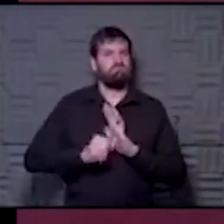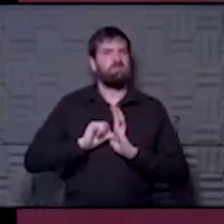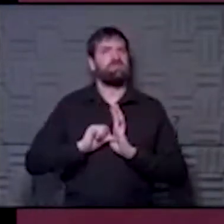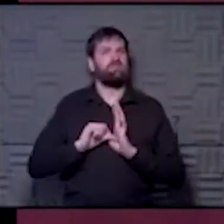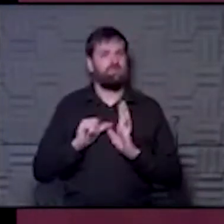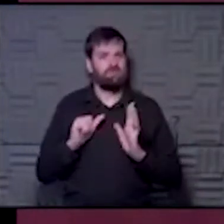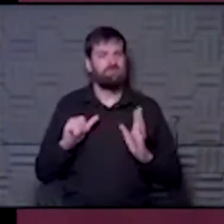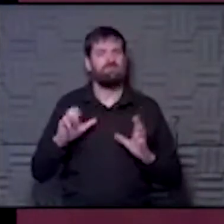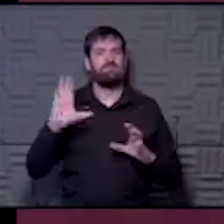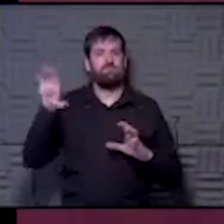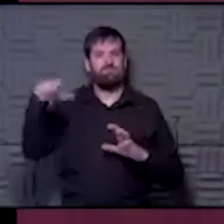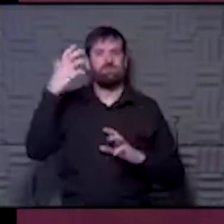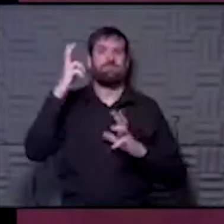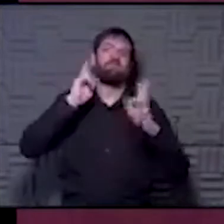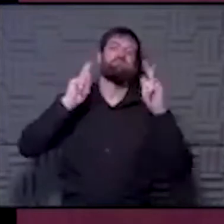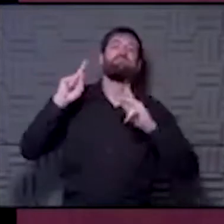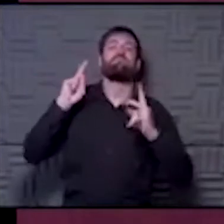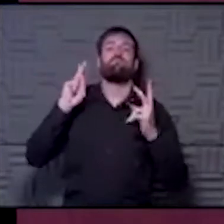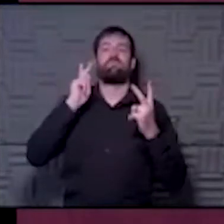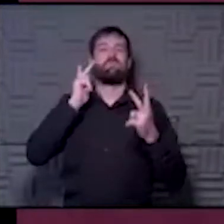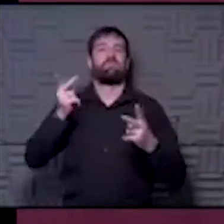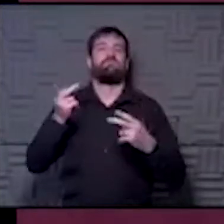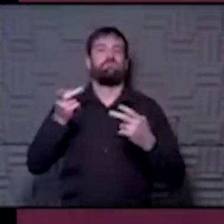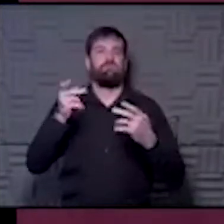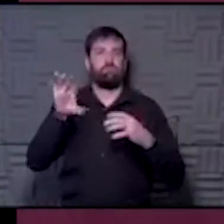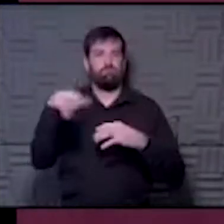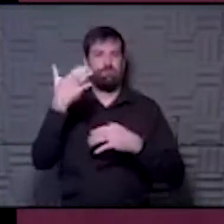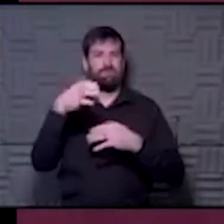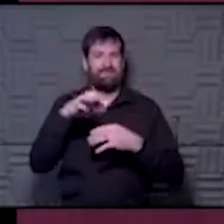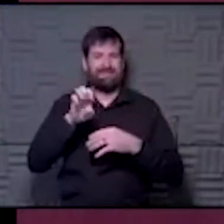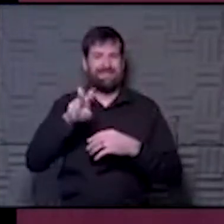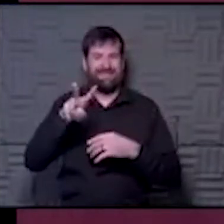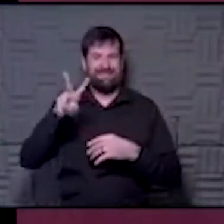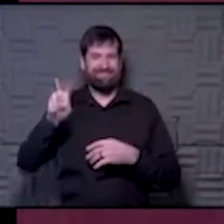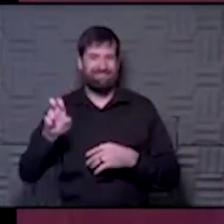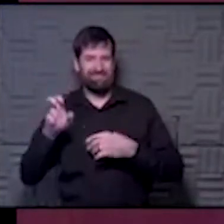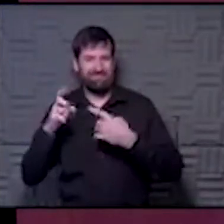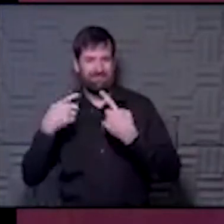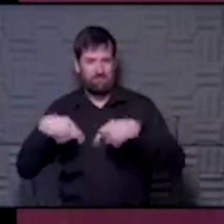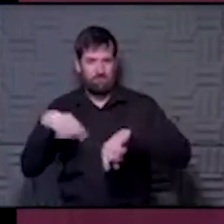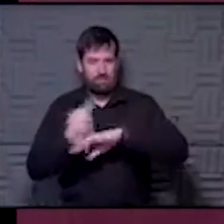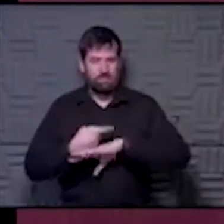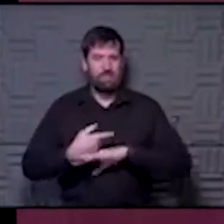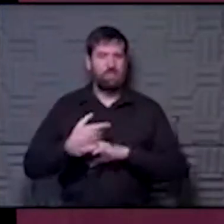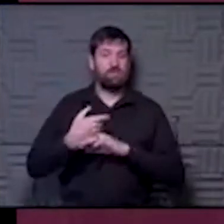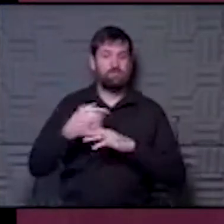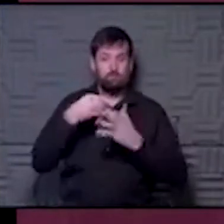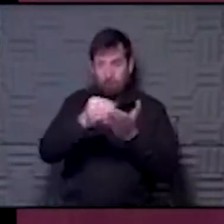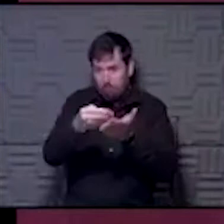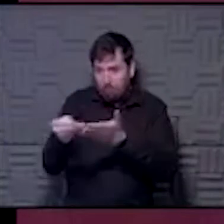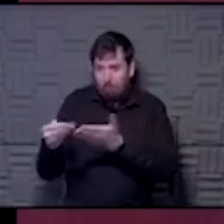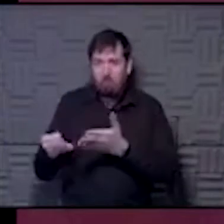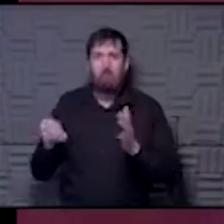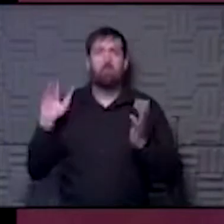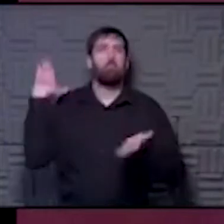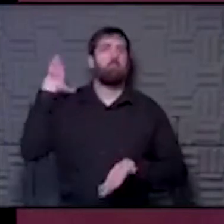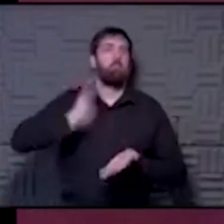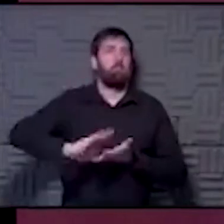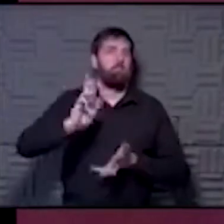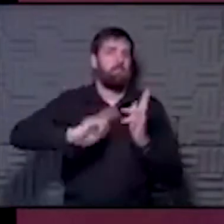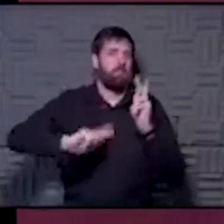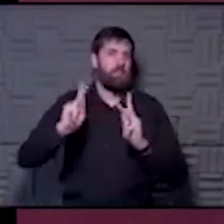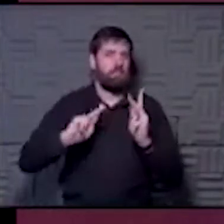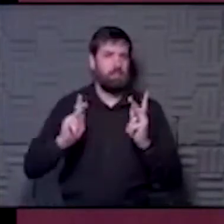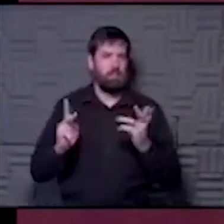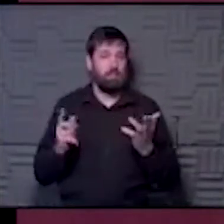Christmas crowds, I was out shopping a little on Christmas Eve day, and I will just say there weren't quite as many people as I've seen before.